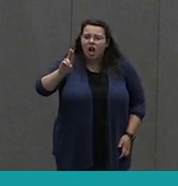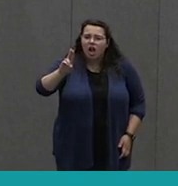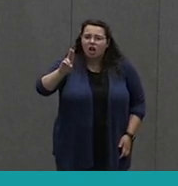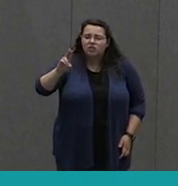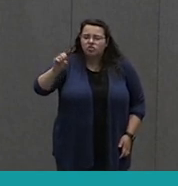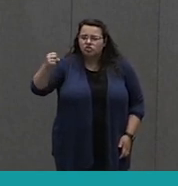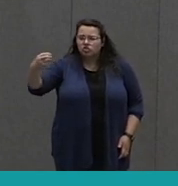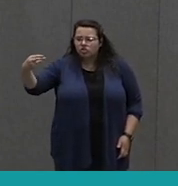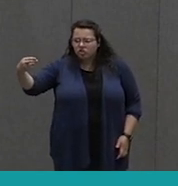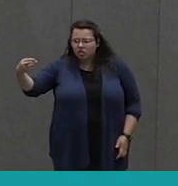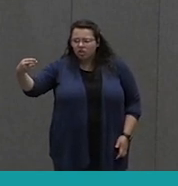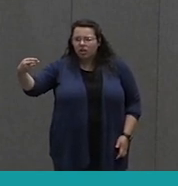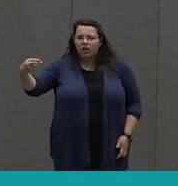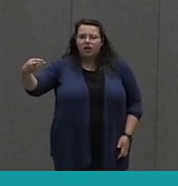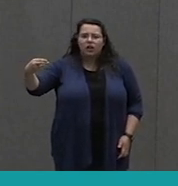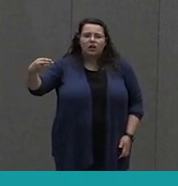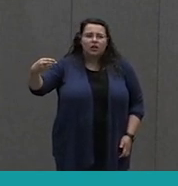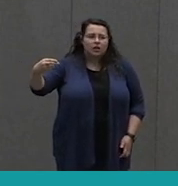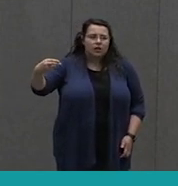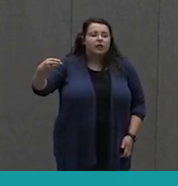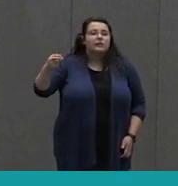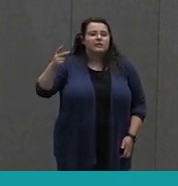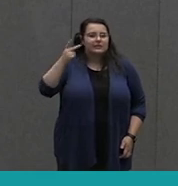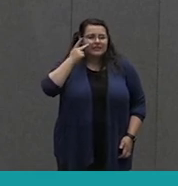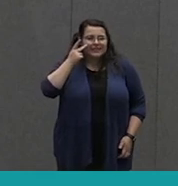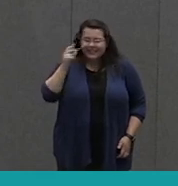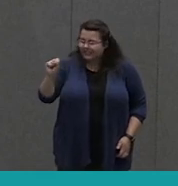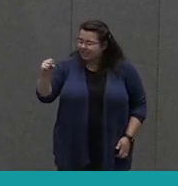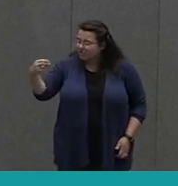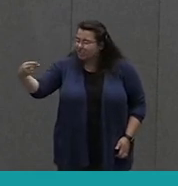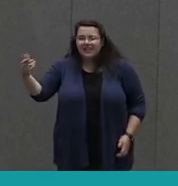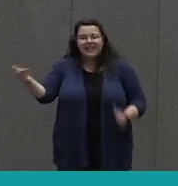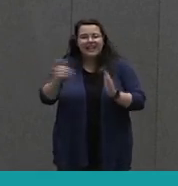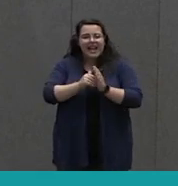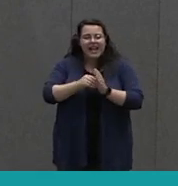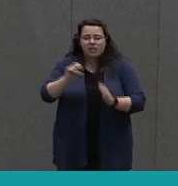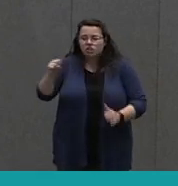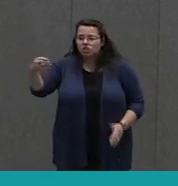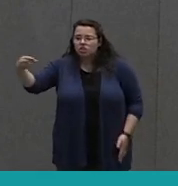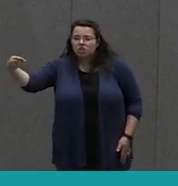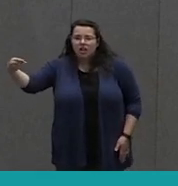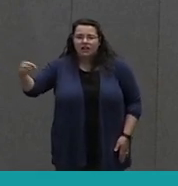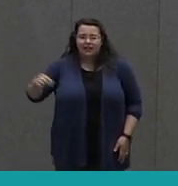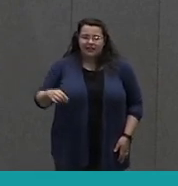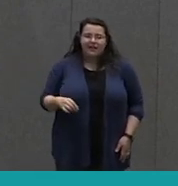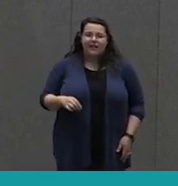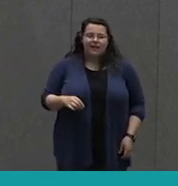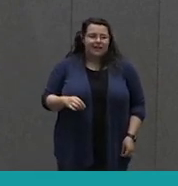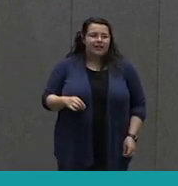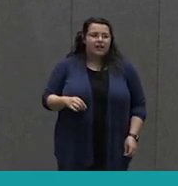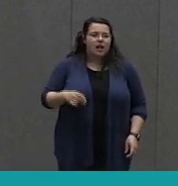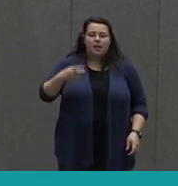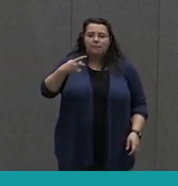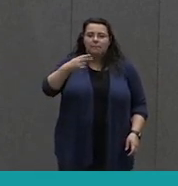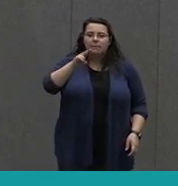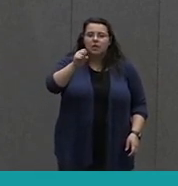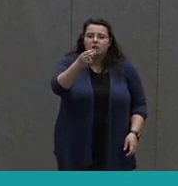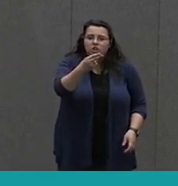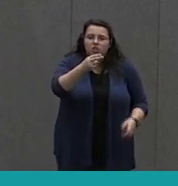an action. Can you do push? Yeah, push. Push starts like p, p, p, p. That's the letter P.